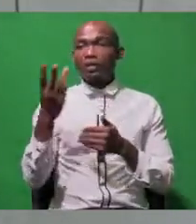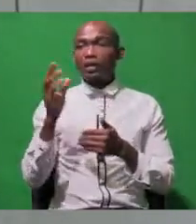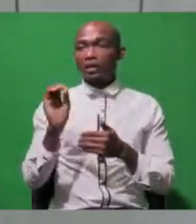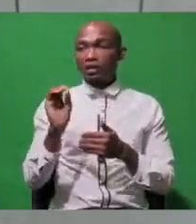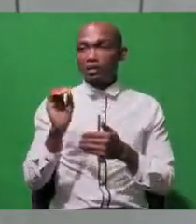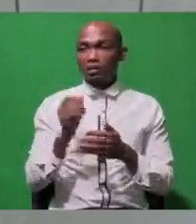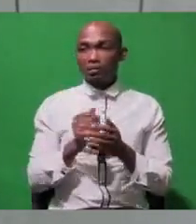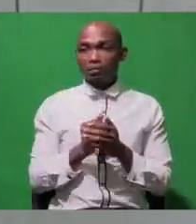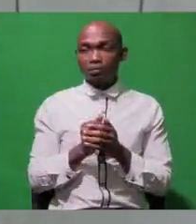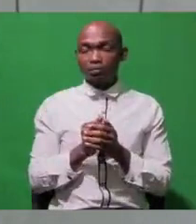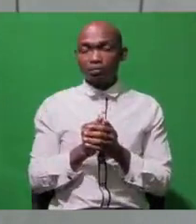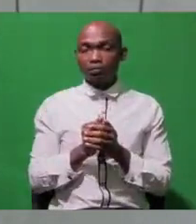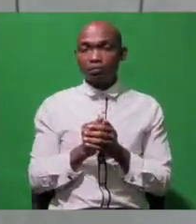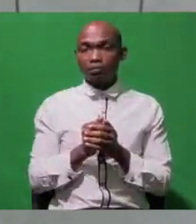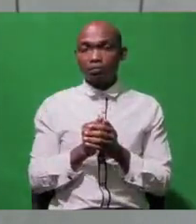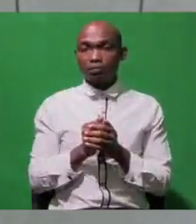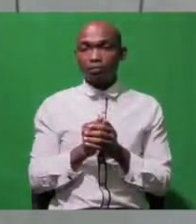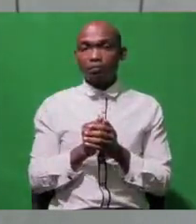13th